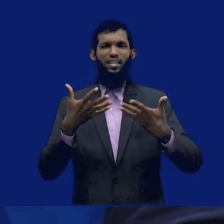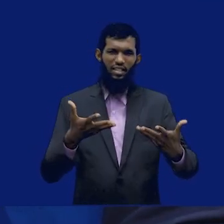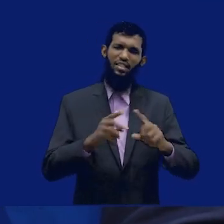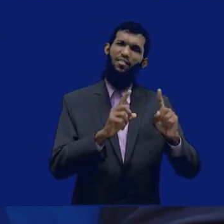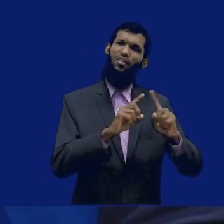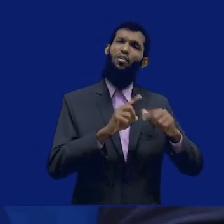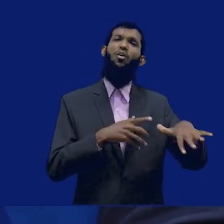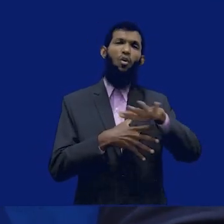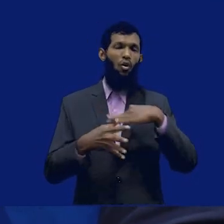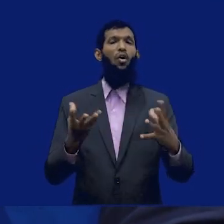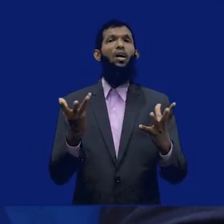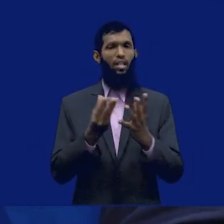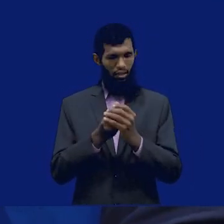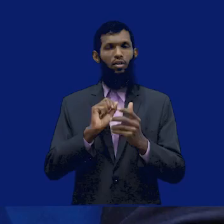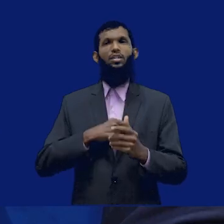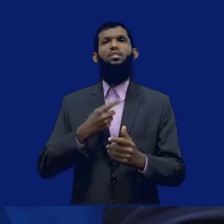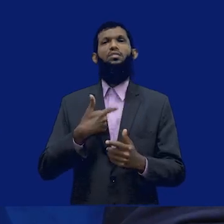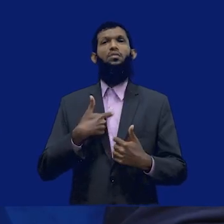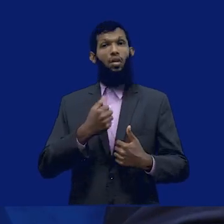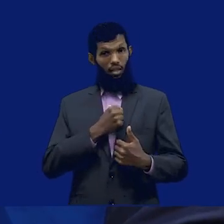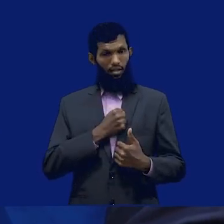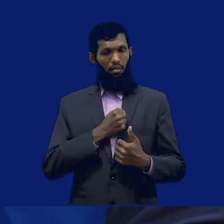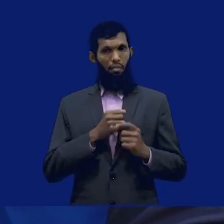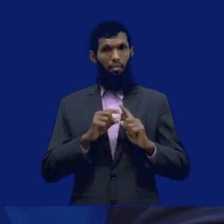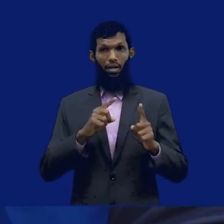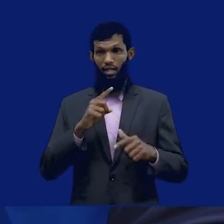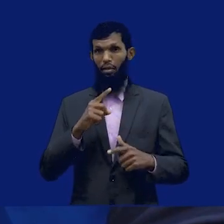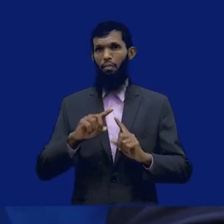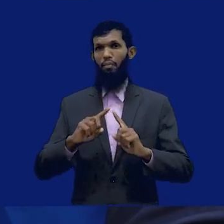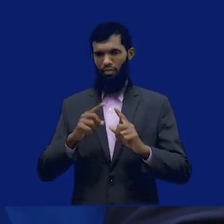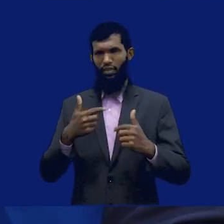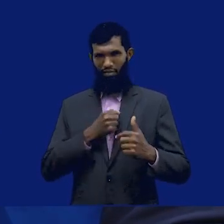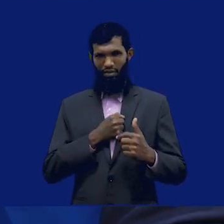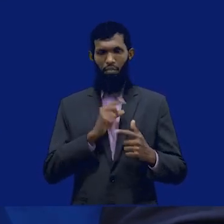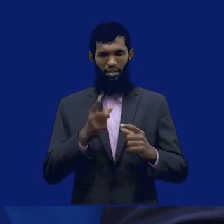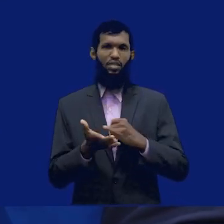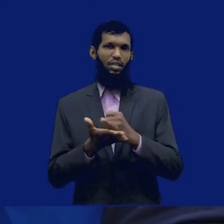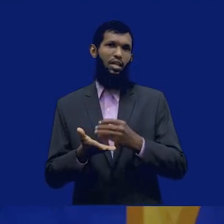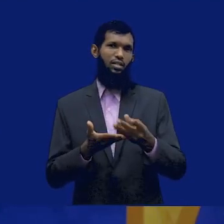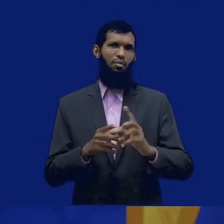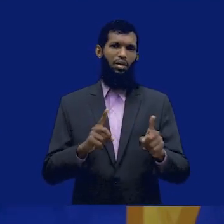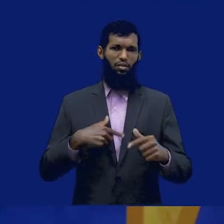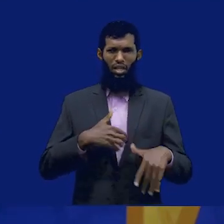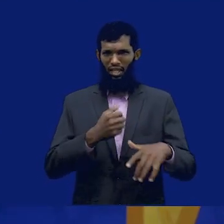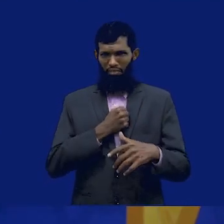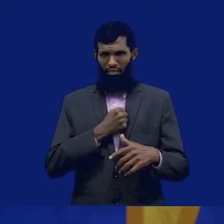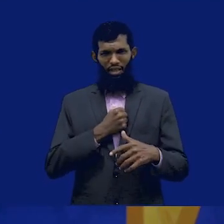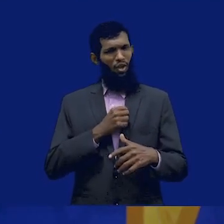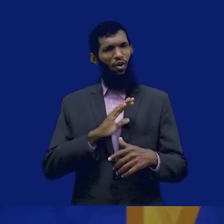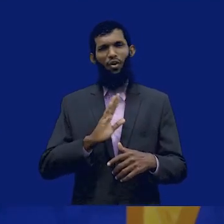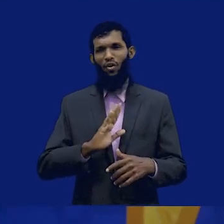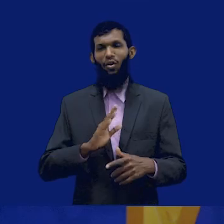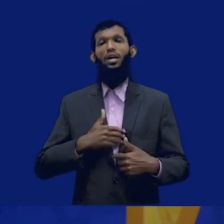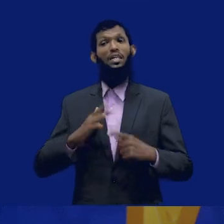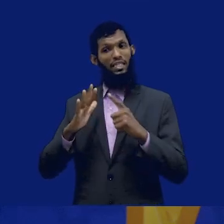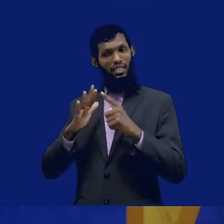the currencies and everything that we own. But as Muslims, we believe that properties or anything